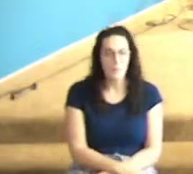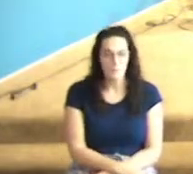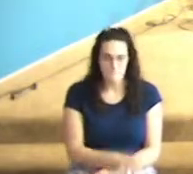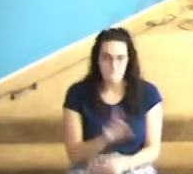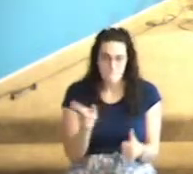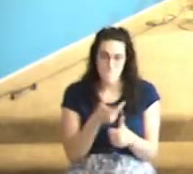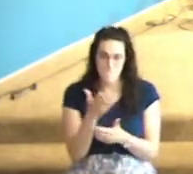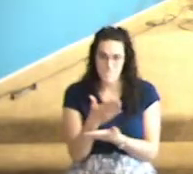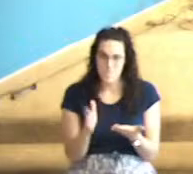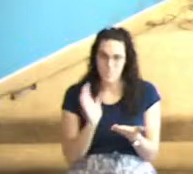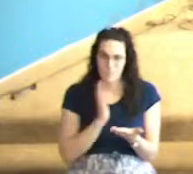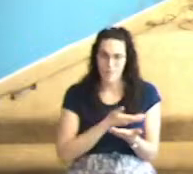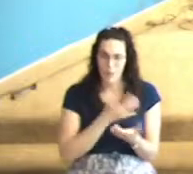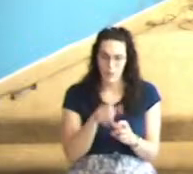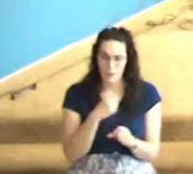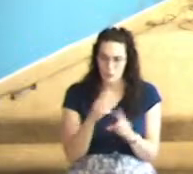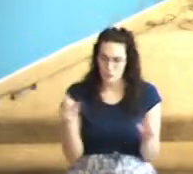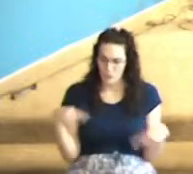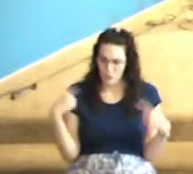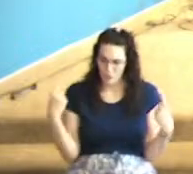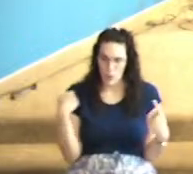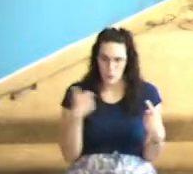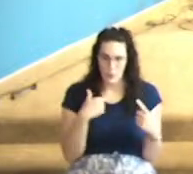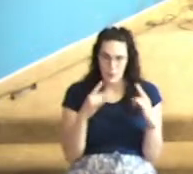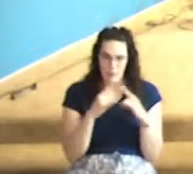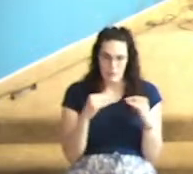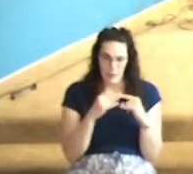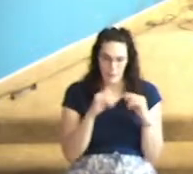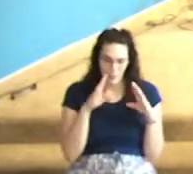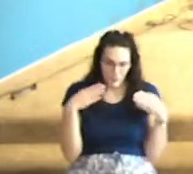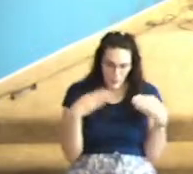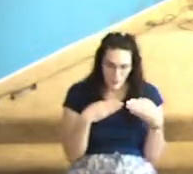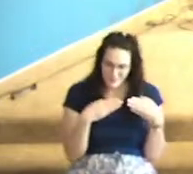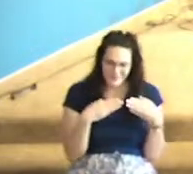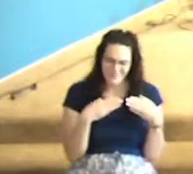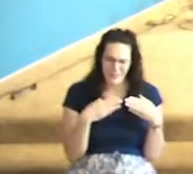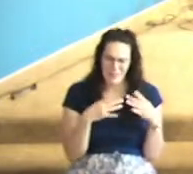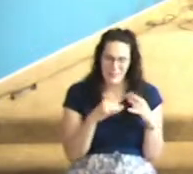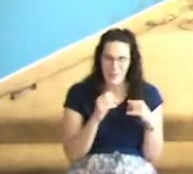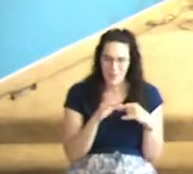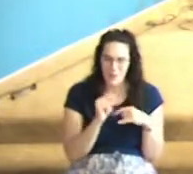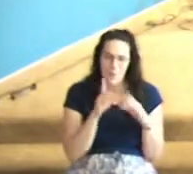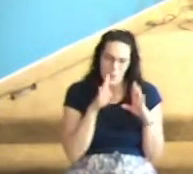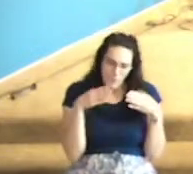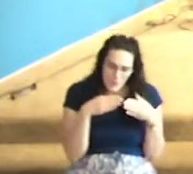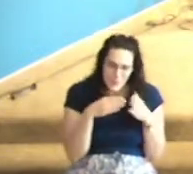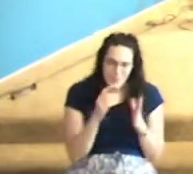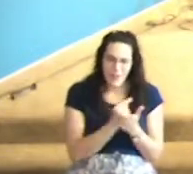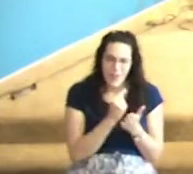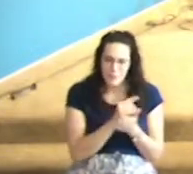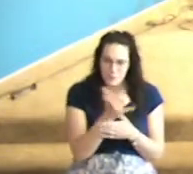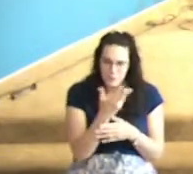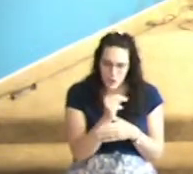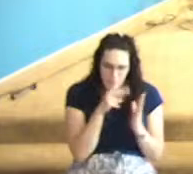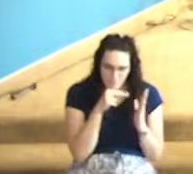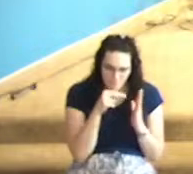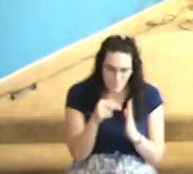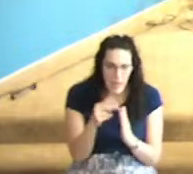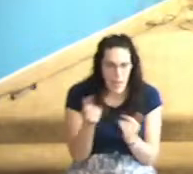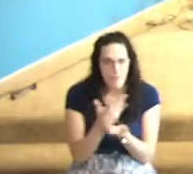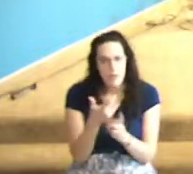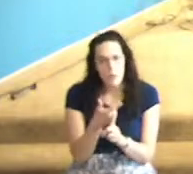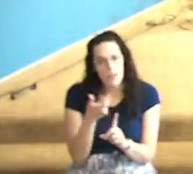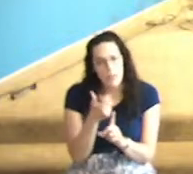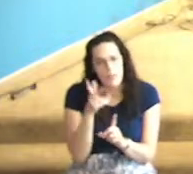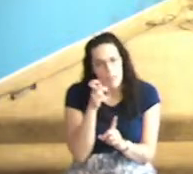the first part of our year so far, we were camped out in the Gospel of John. We were talking about Jesus Christ. Now, every sermon you hear from Berlin